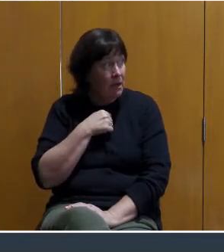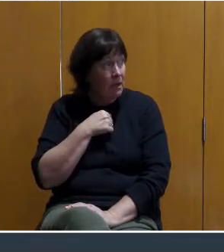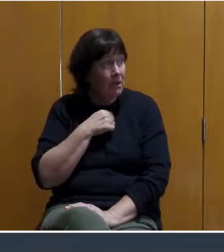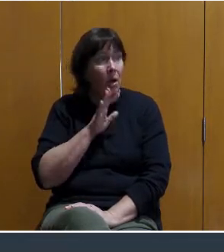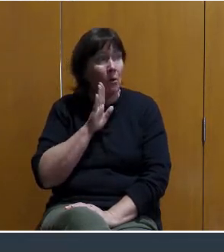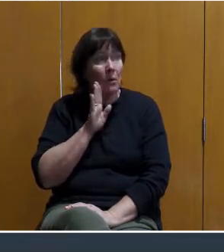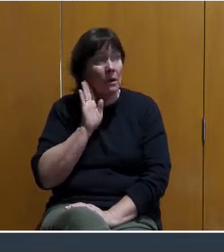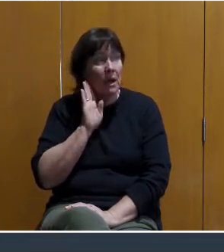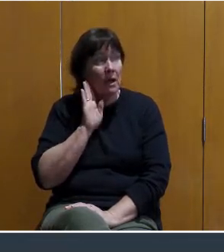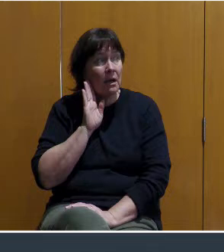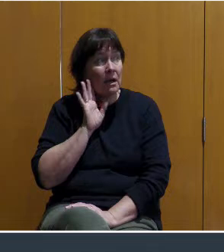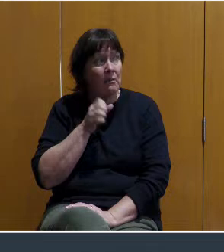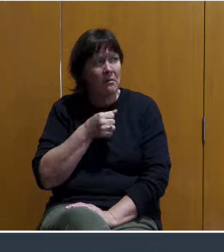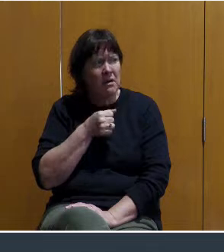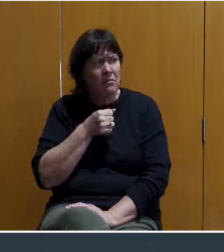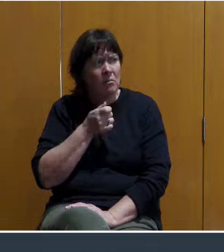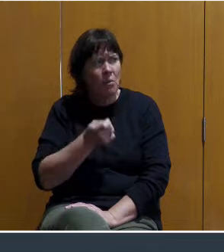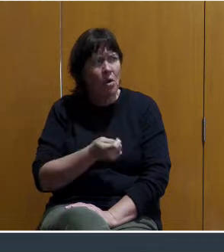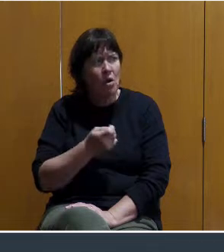No. No. Yes, I